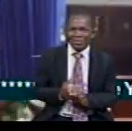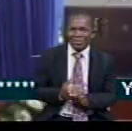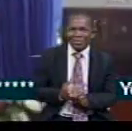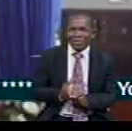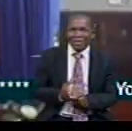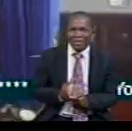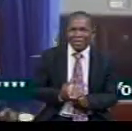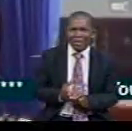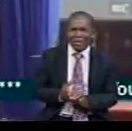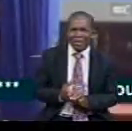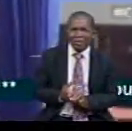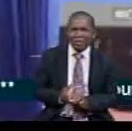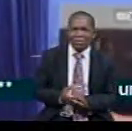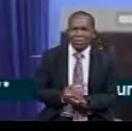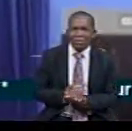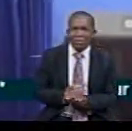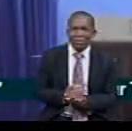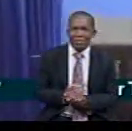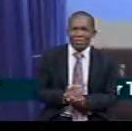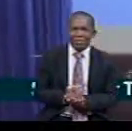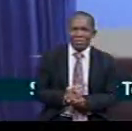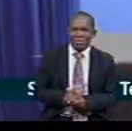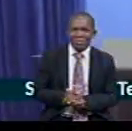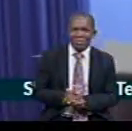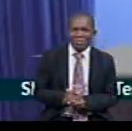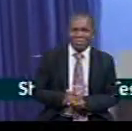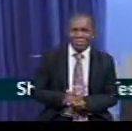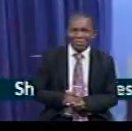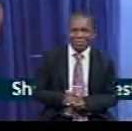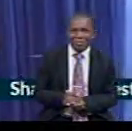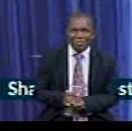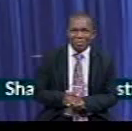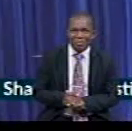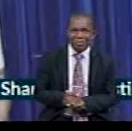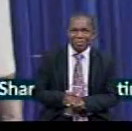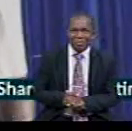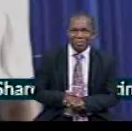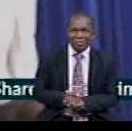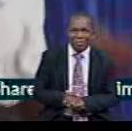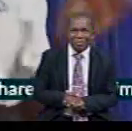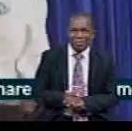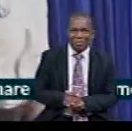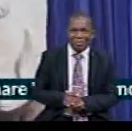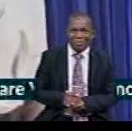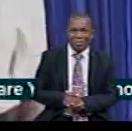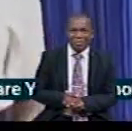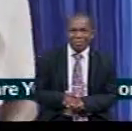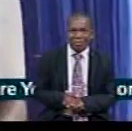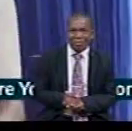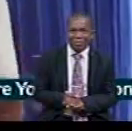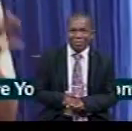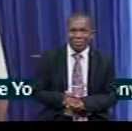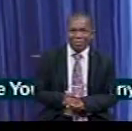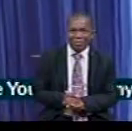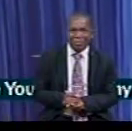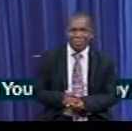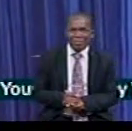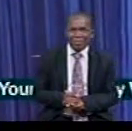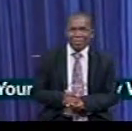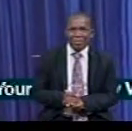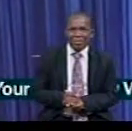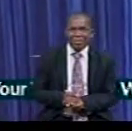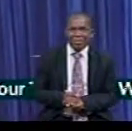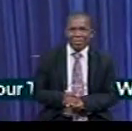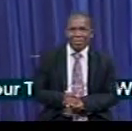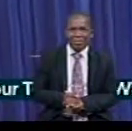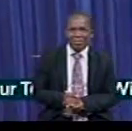free Half Arsenin. Na me share nima bebre ne radia ya ma bra bom but enwumre de ne radia ya ma me no